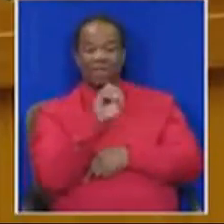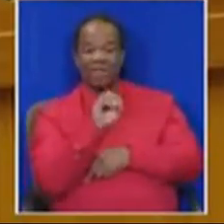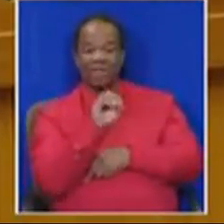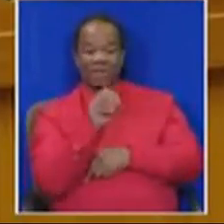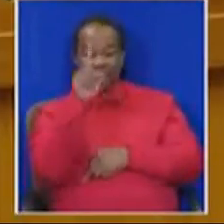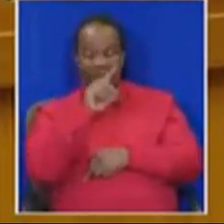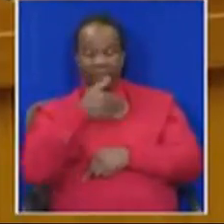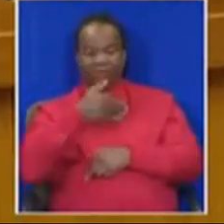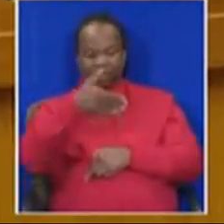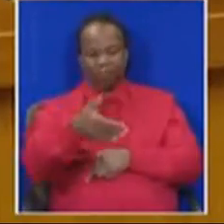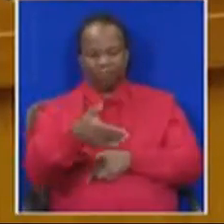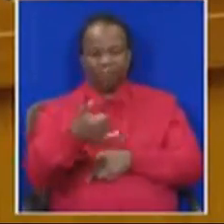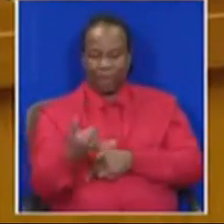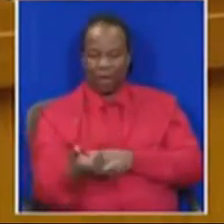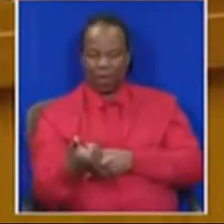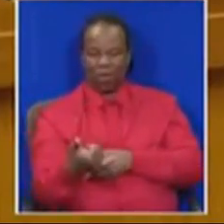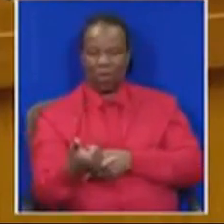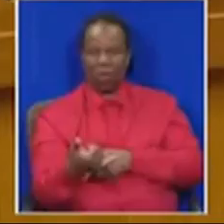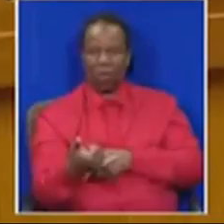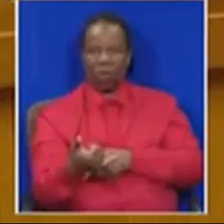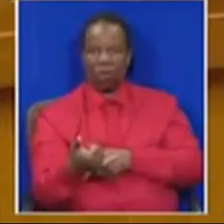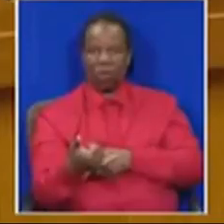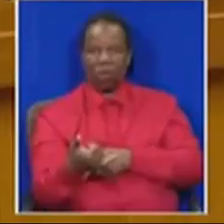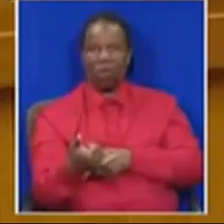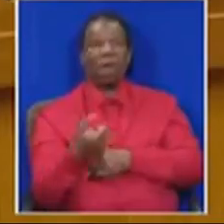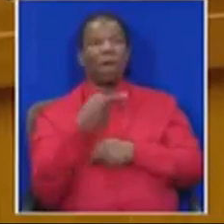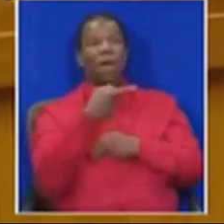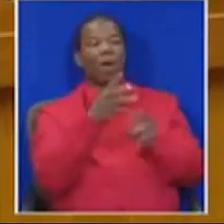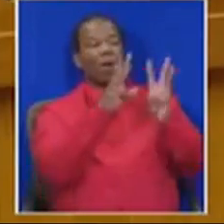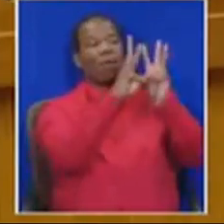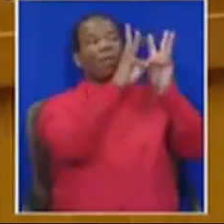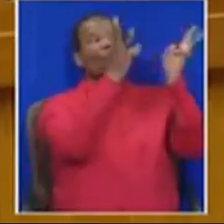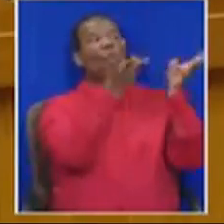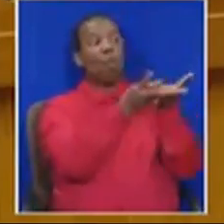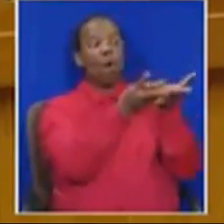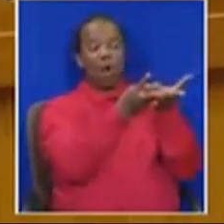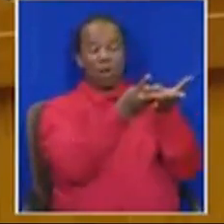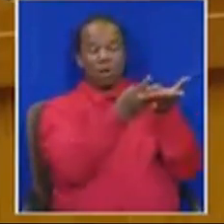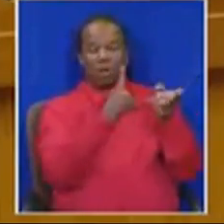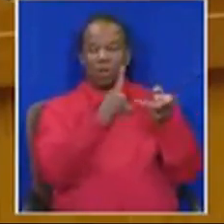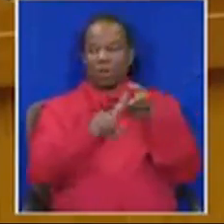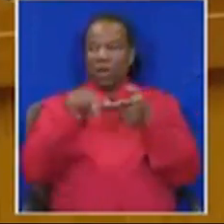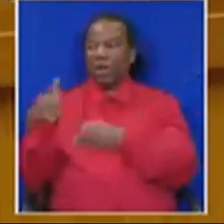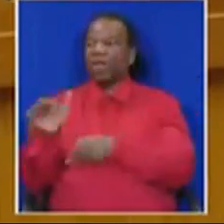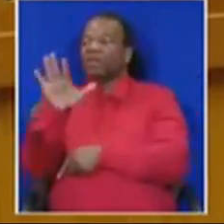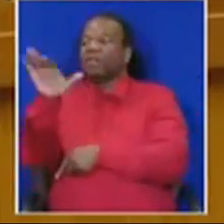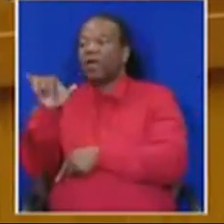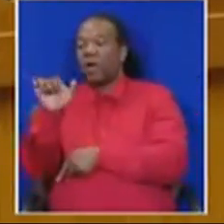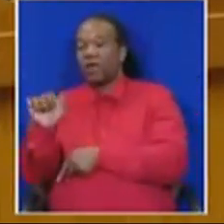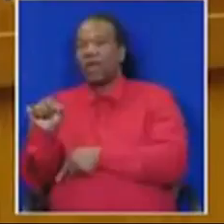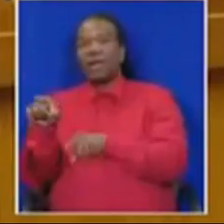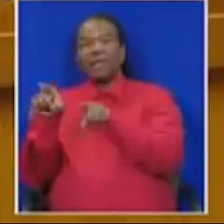the people of the world, and indeed our people in this country, will unite